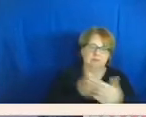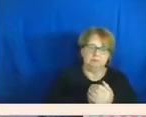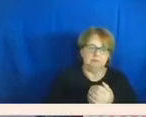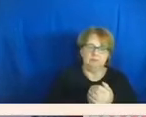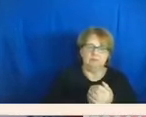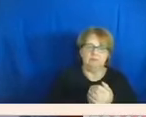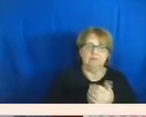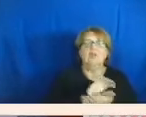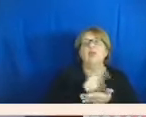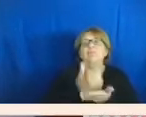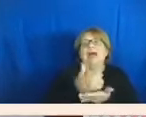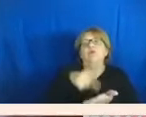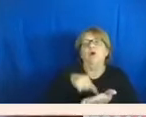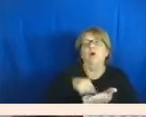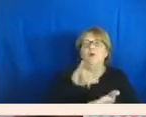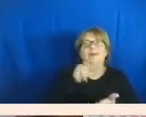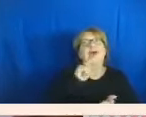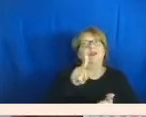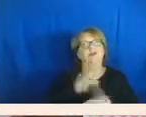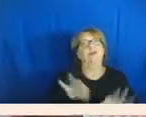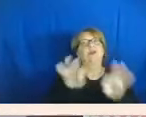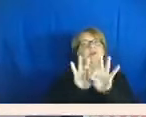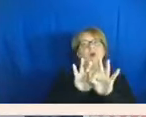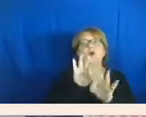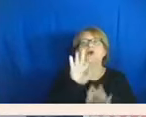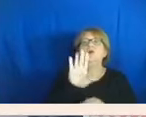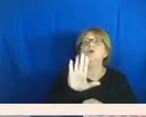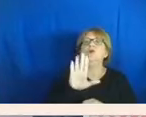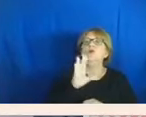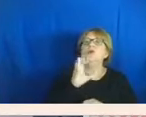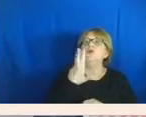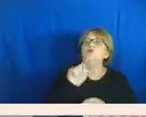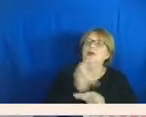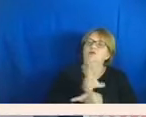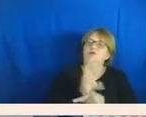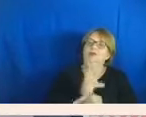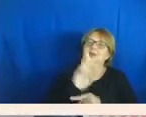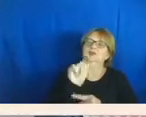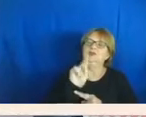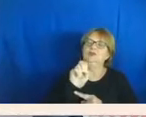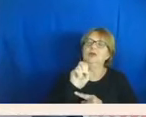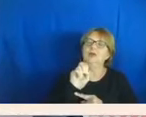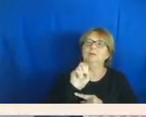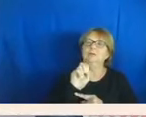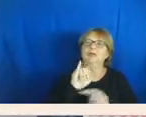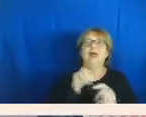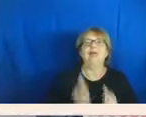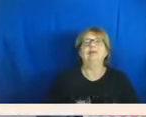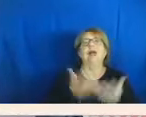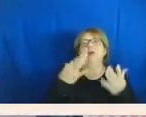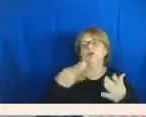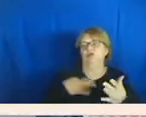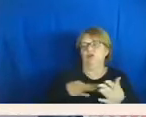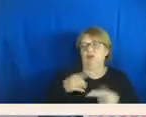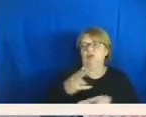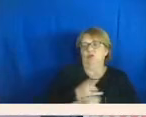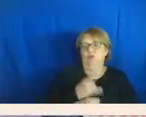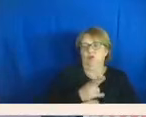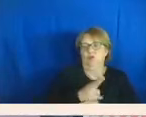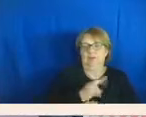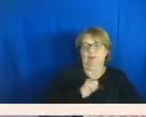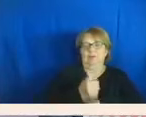is really important. Your credit utilization rate, which is how much credit you're using based on how much